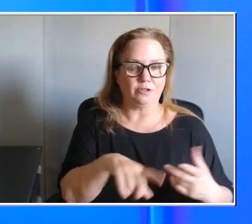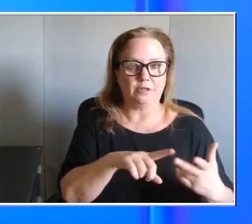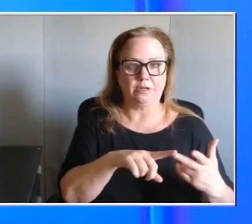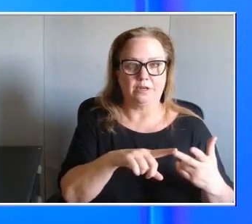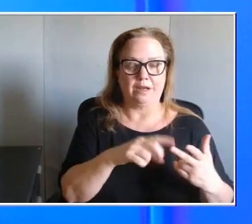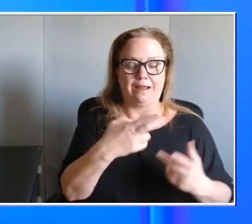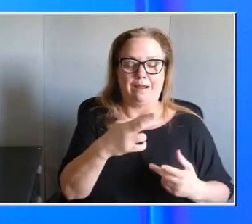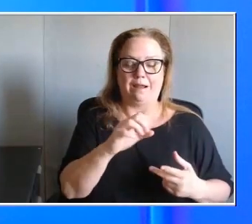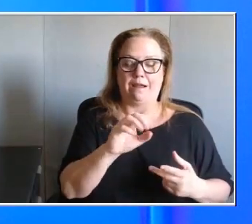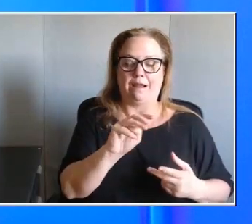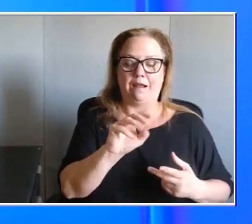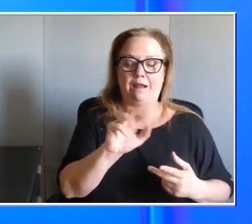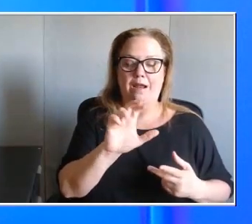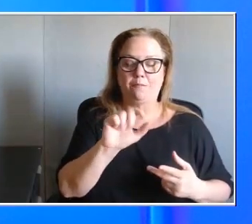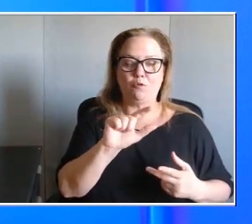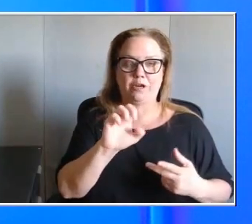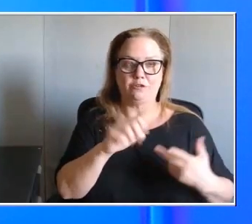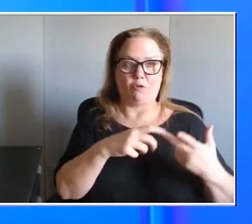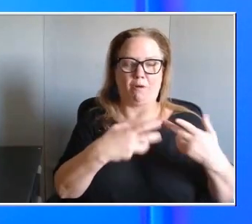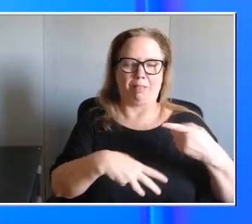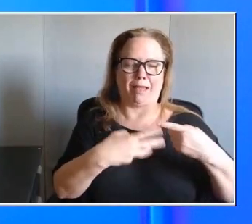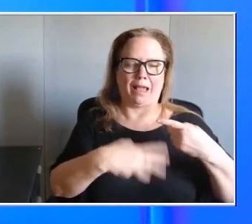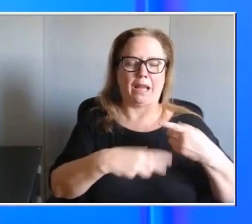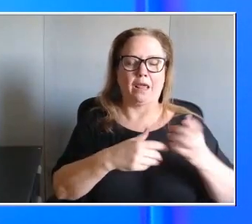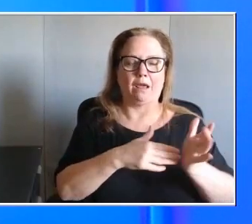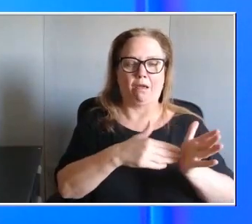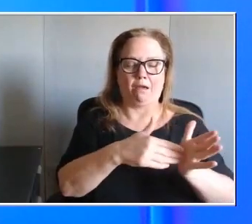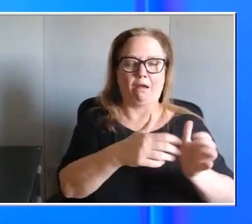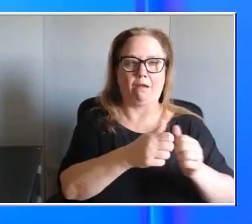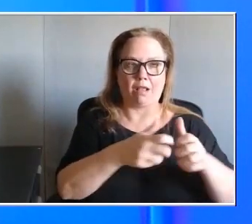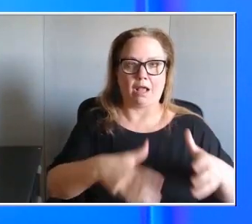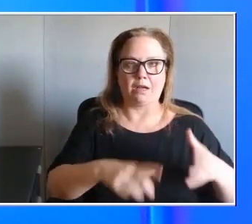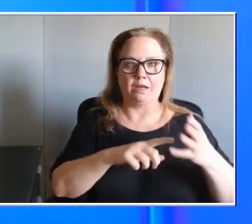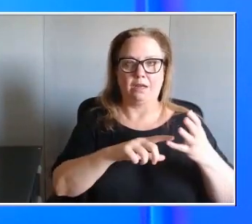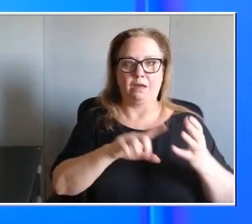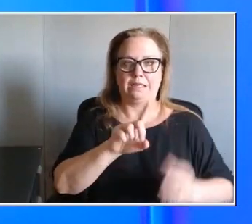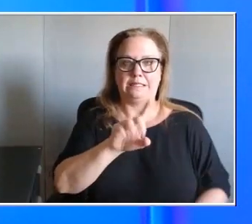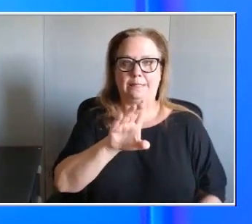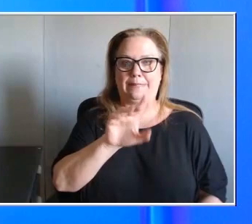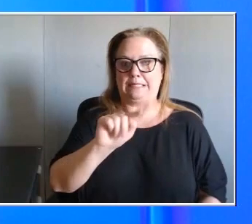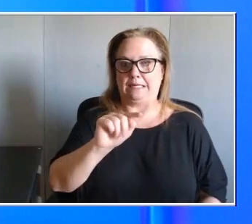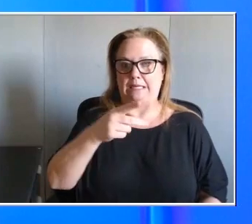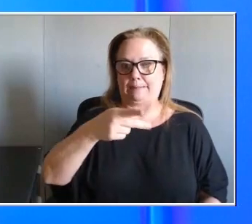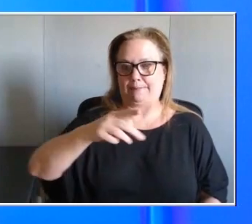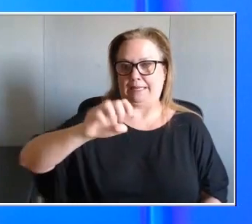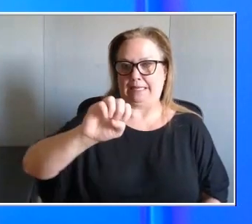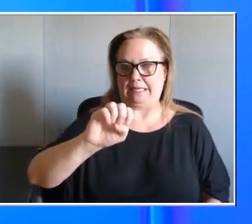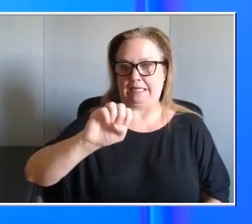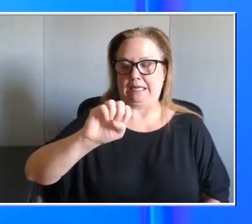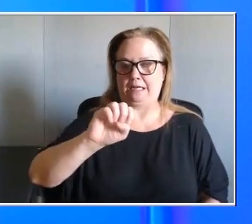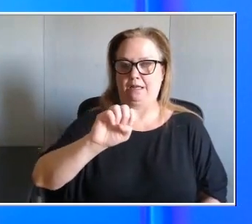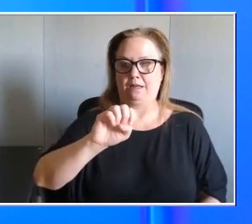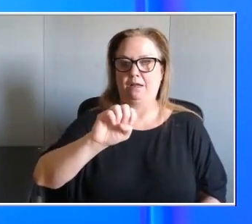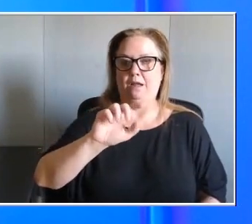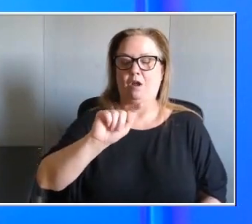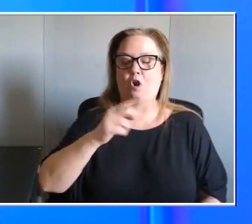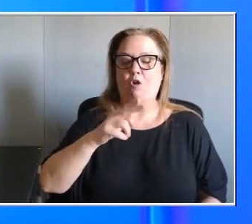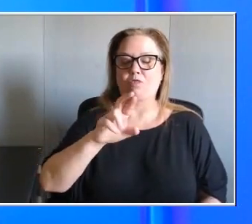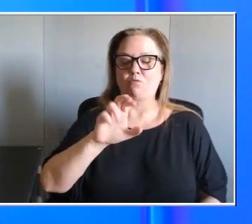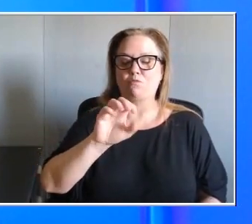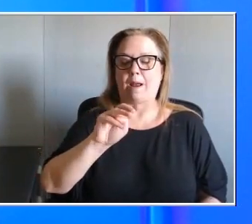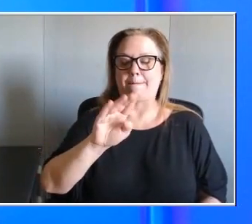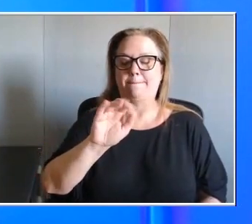hemorrhage or bleeding a lot, and then like a DVT or PE or a thromboembolic event, and